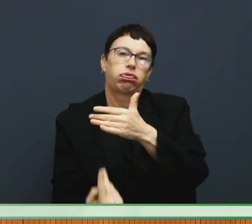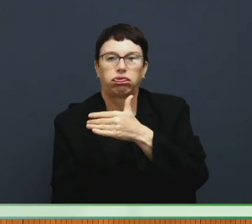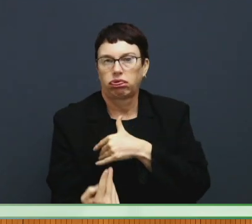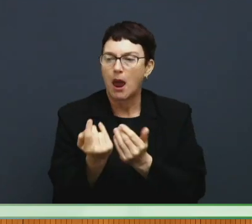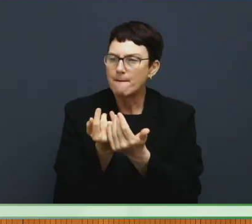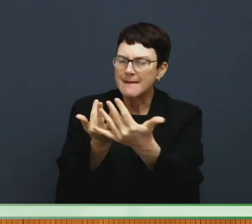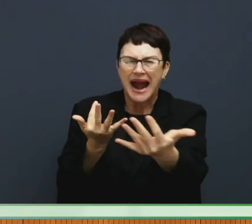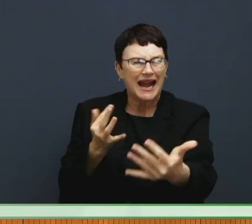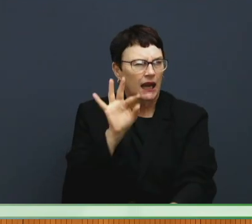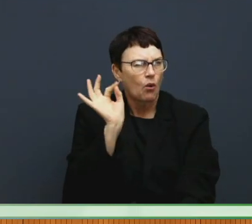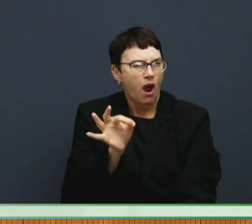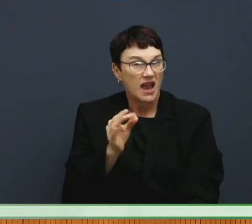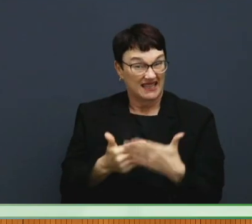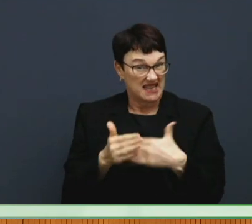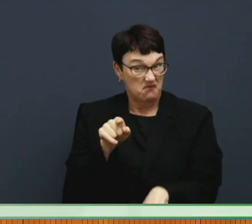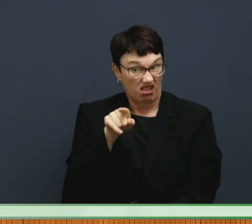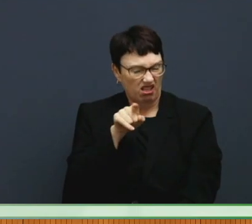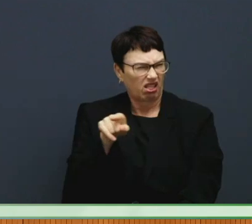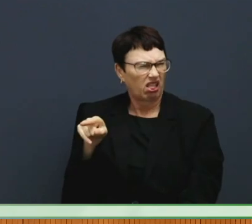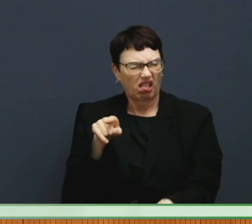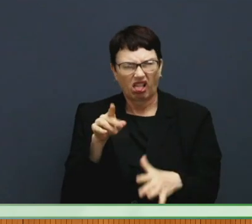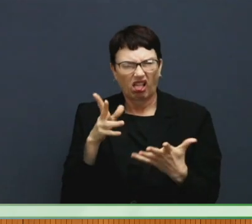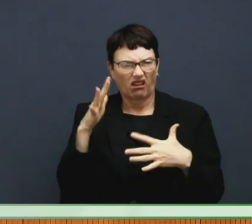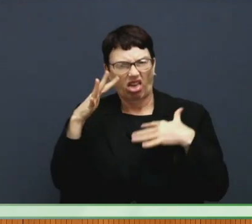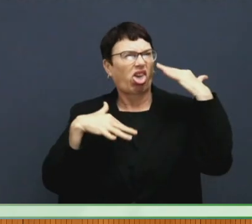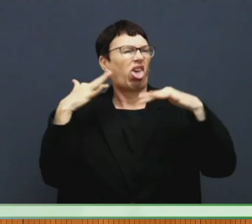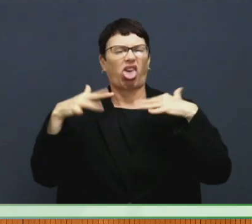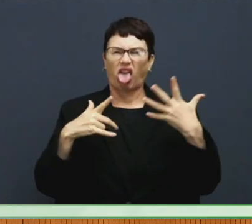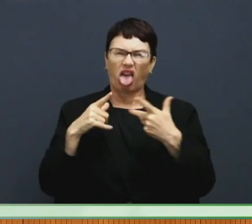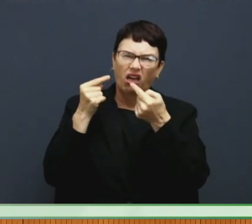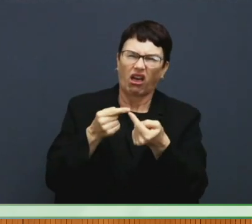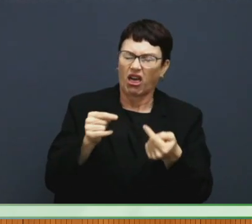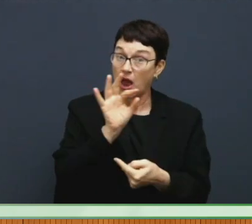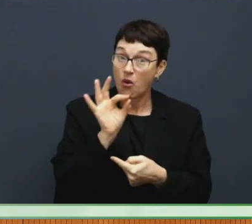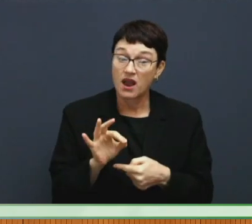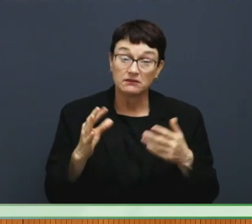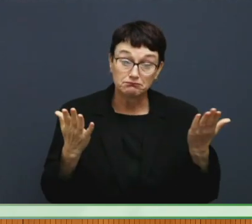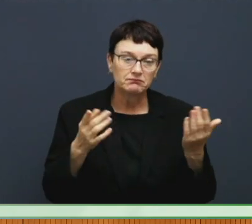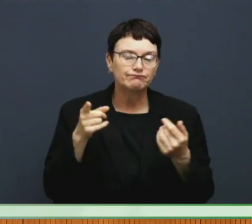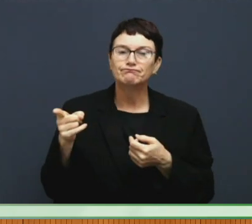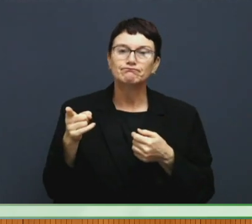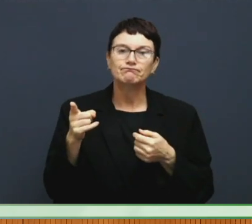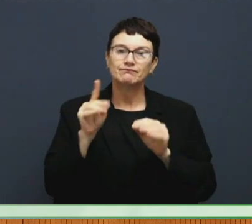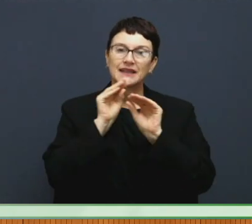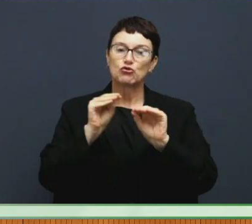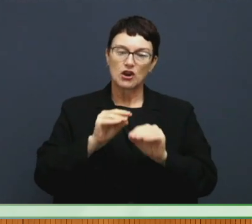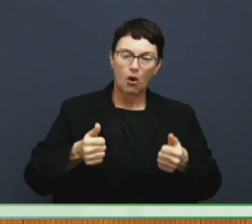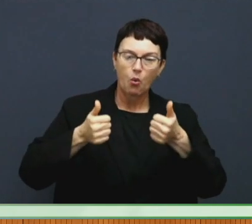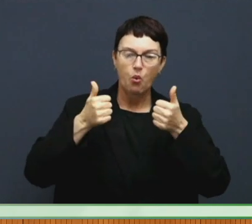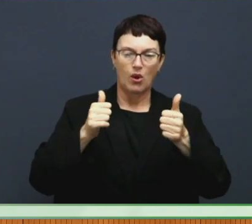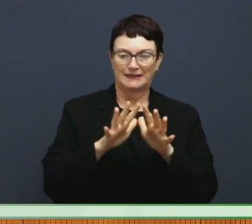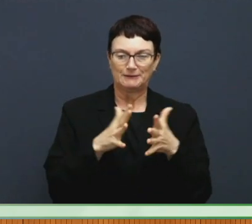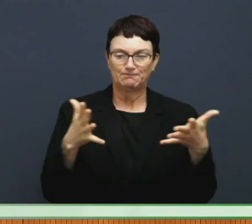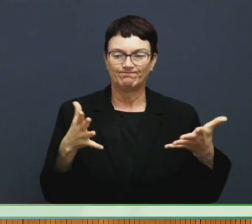One is lack of access to quality education, and the other is lack of access to employable